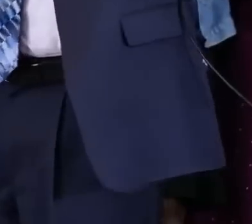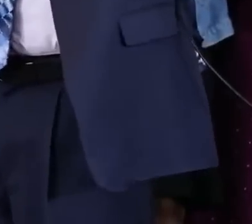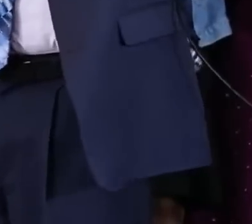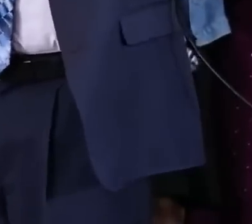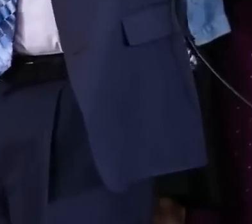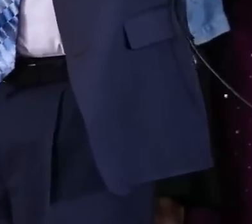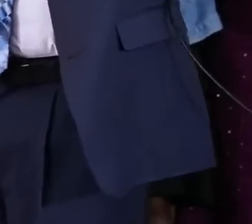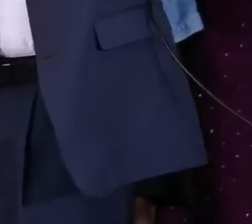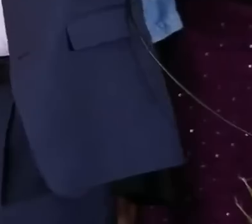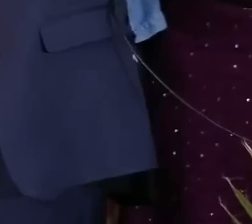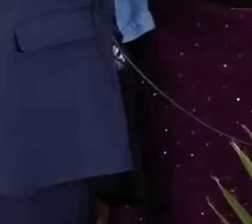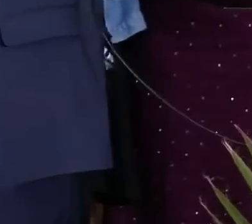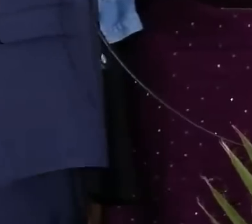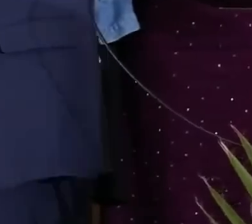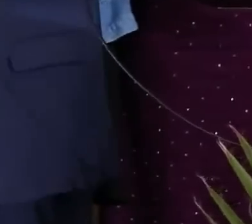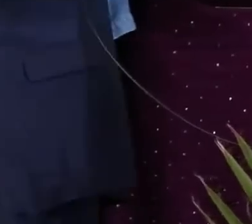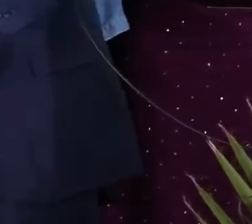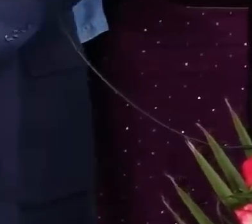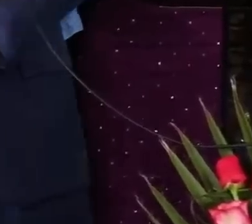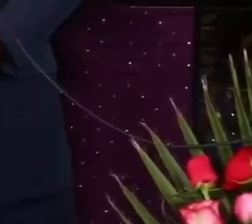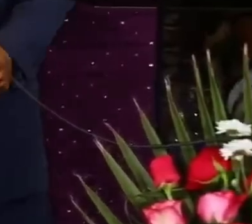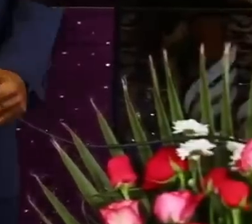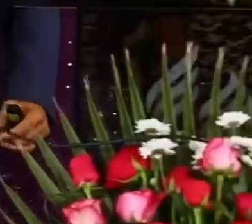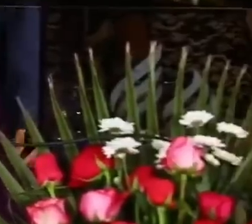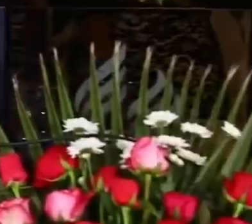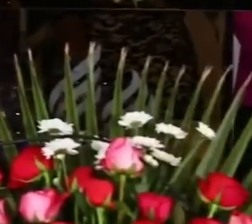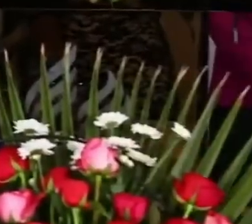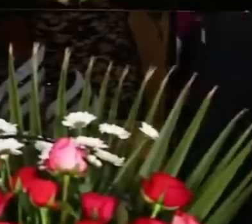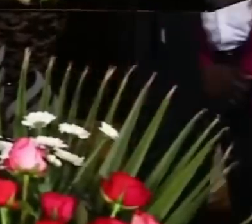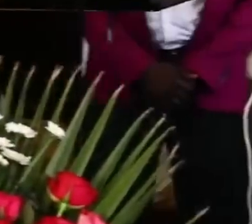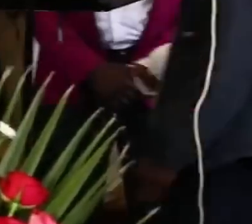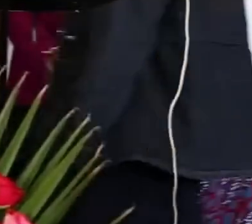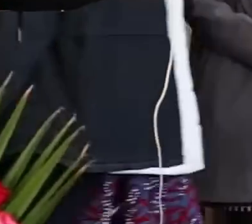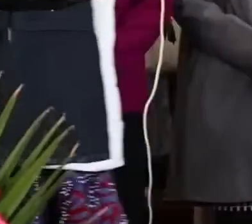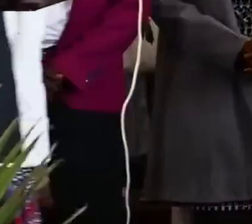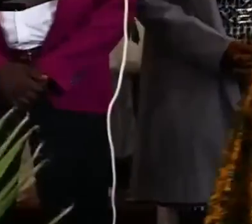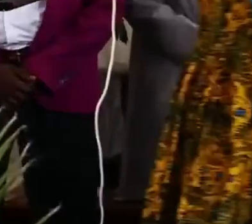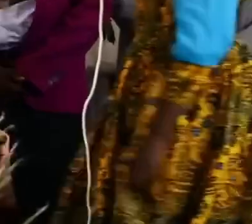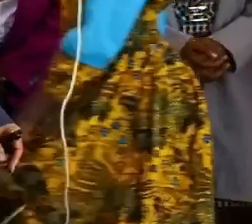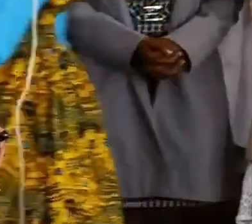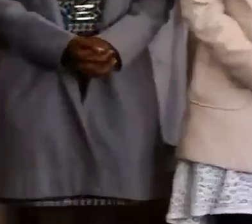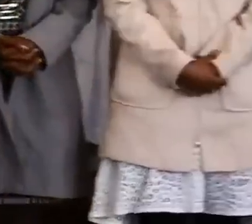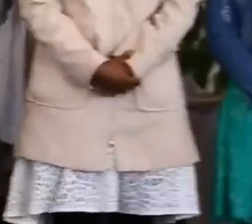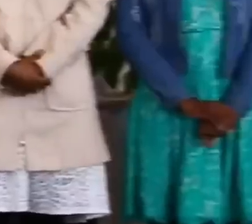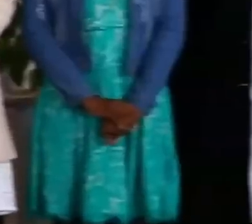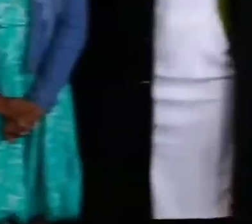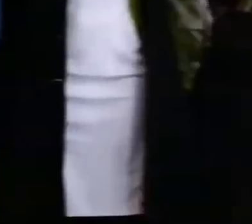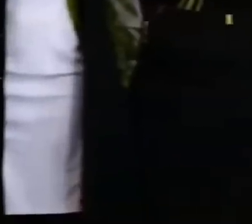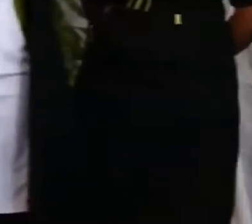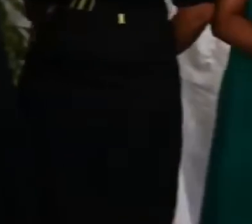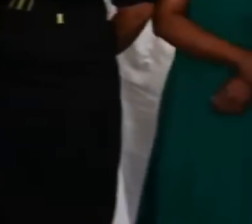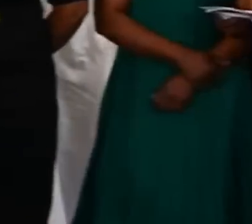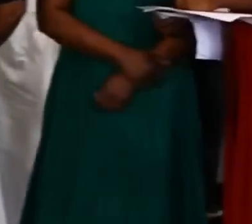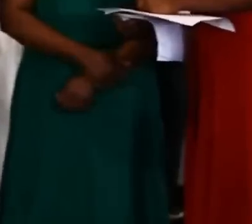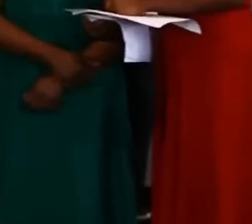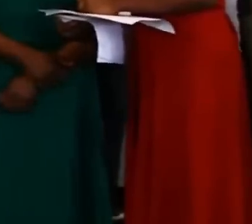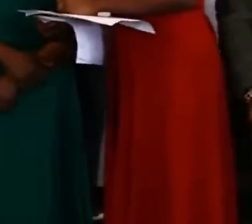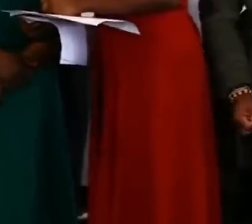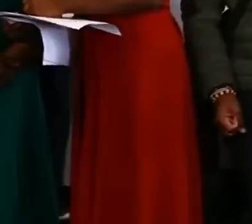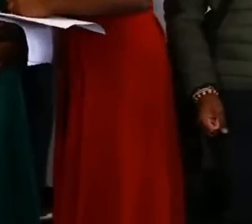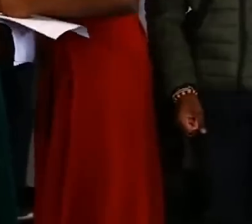One verse away. Fair. Fairer worlds than I. Hear another. Hear